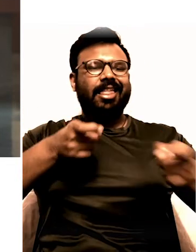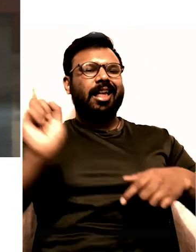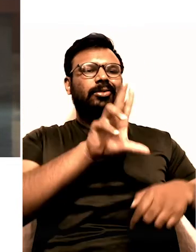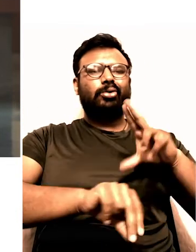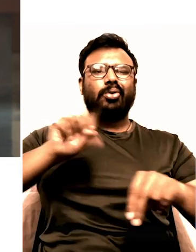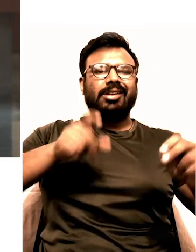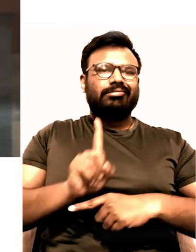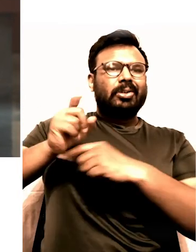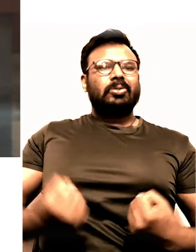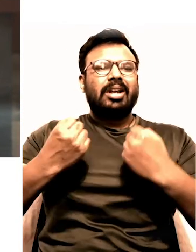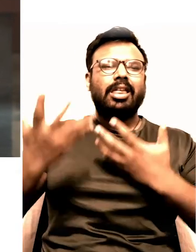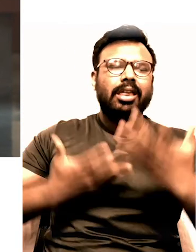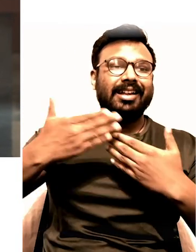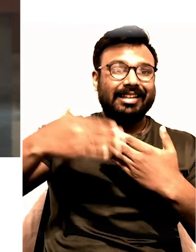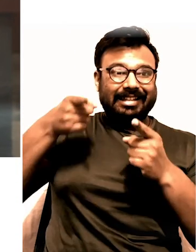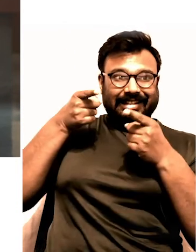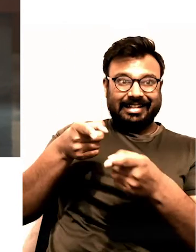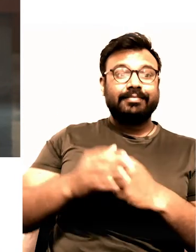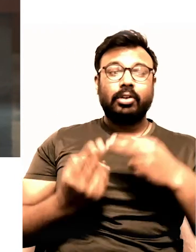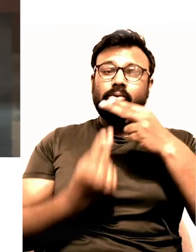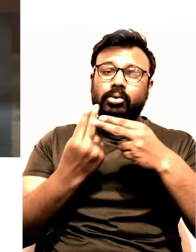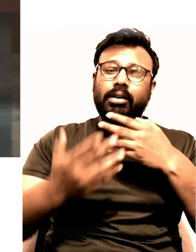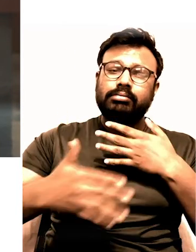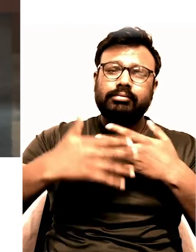such stories reside eternally in the hearts of